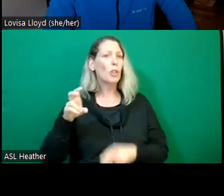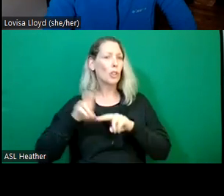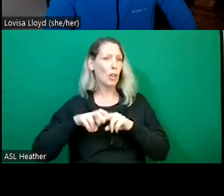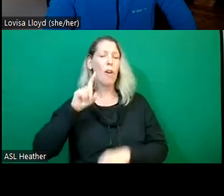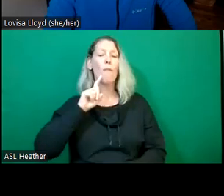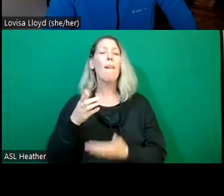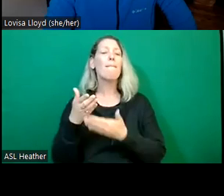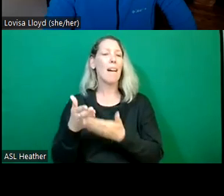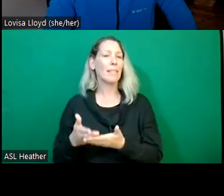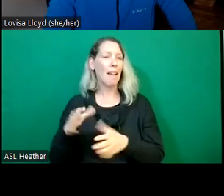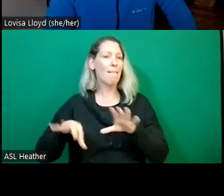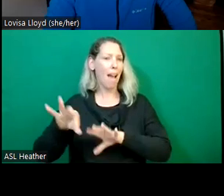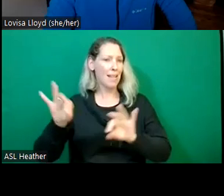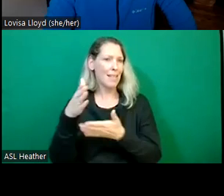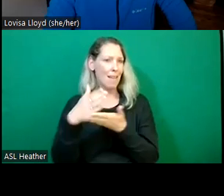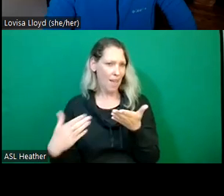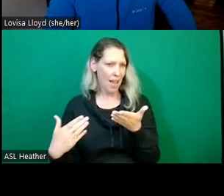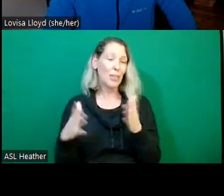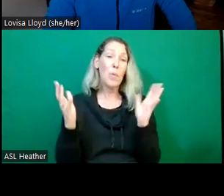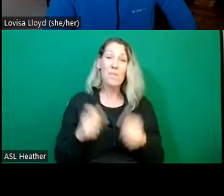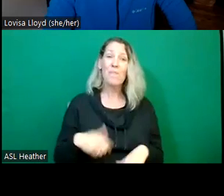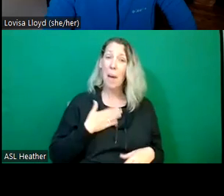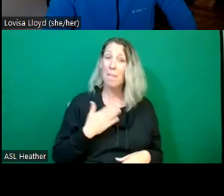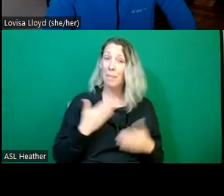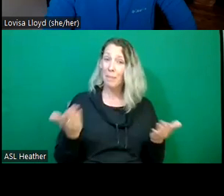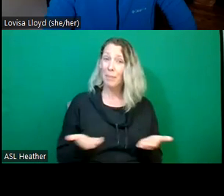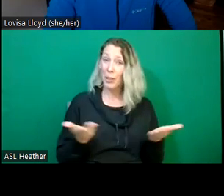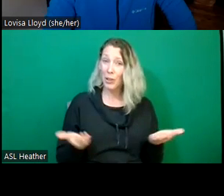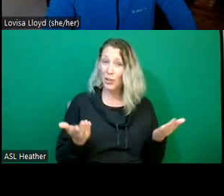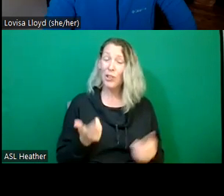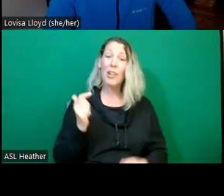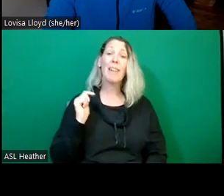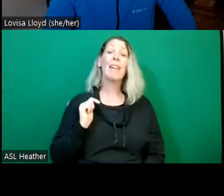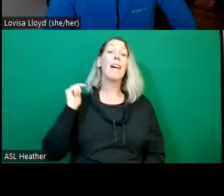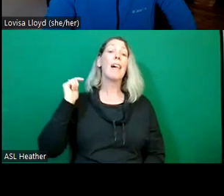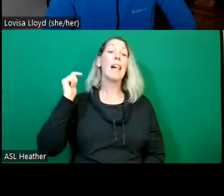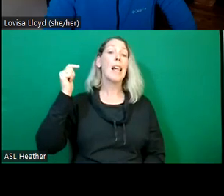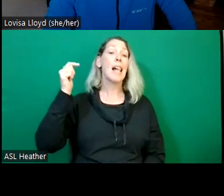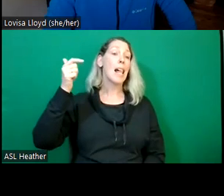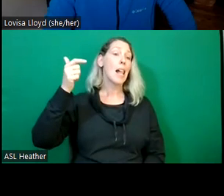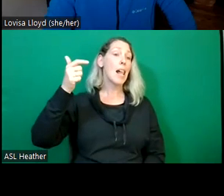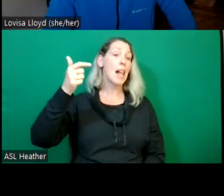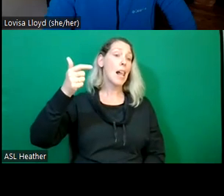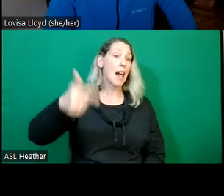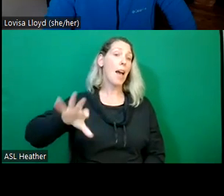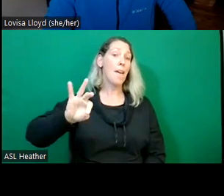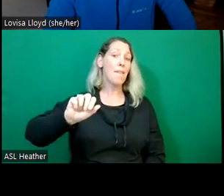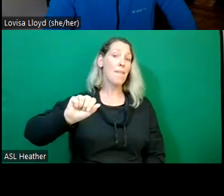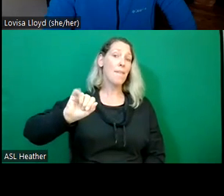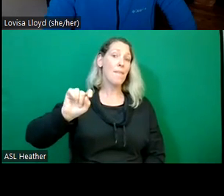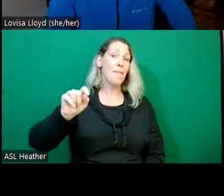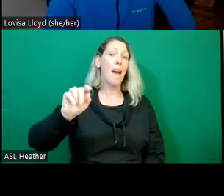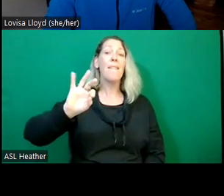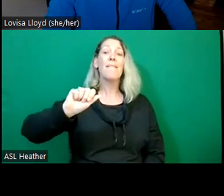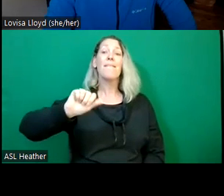fact-finding phase. And yeah, happy to be here. And I will pass the ball to Faith,